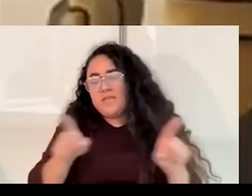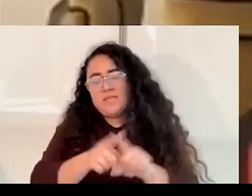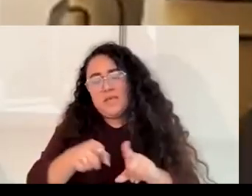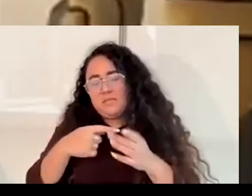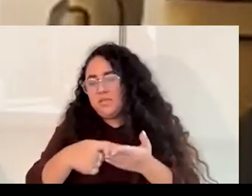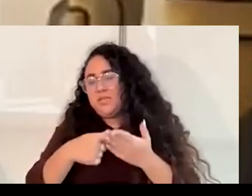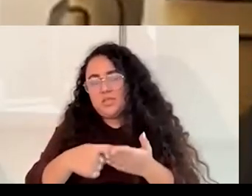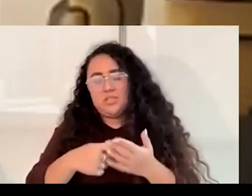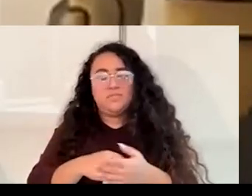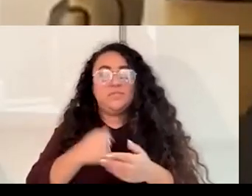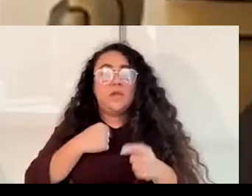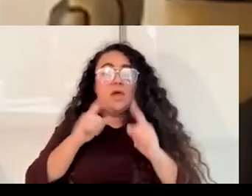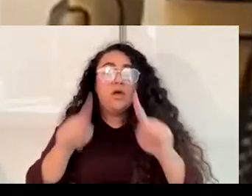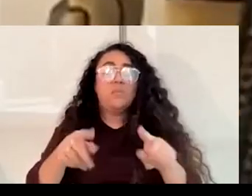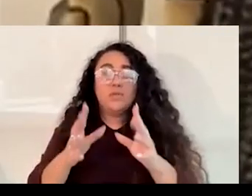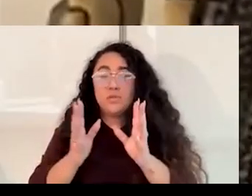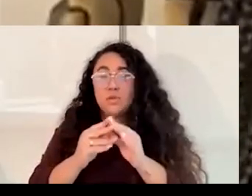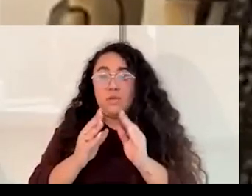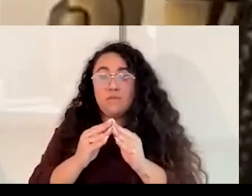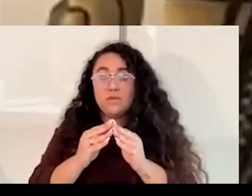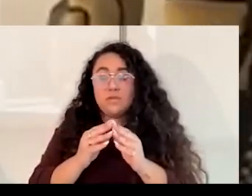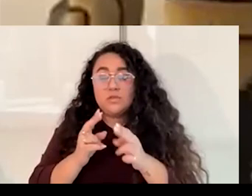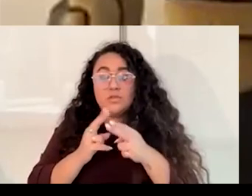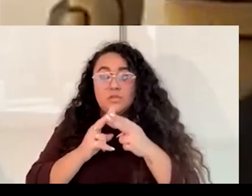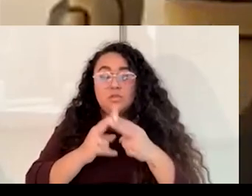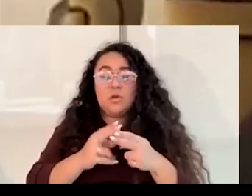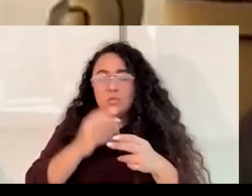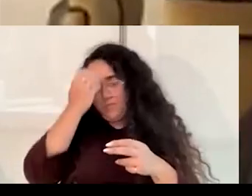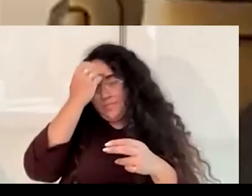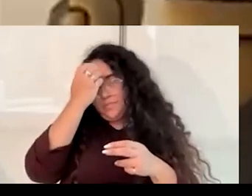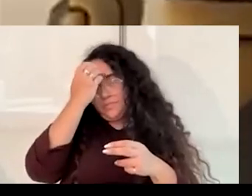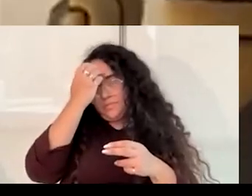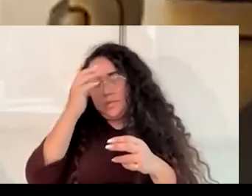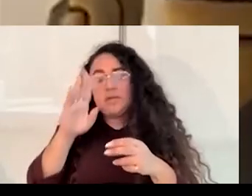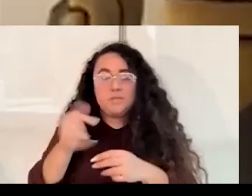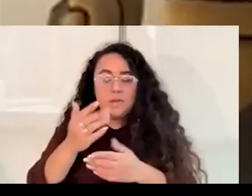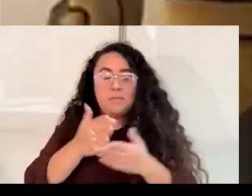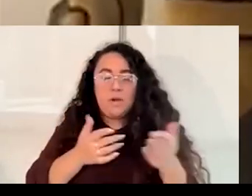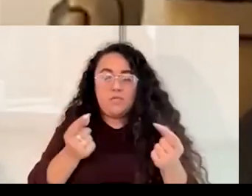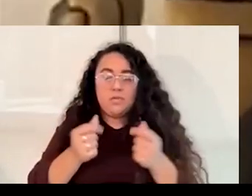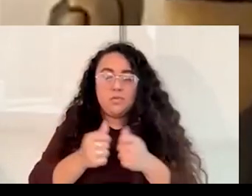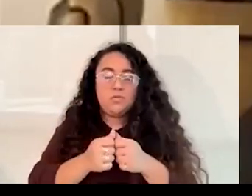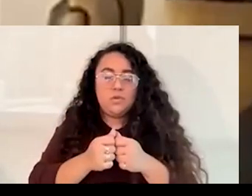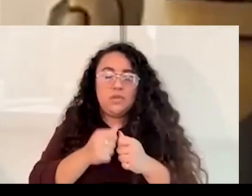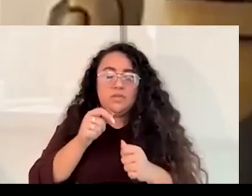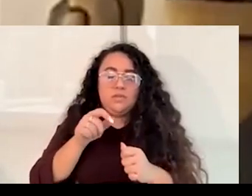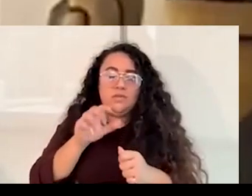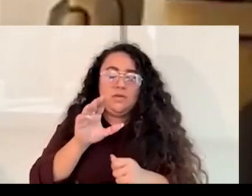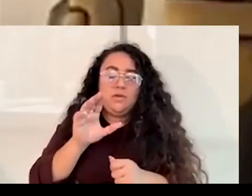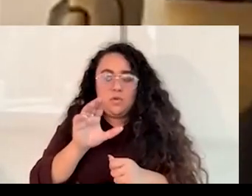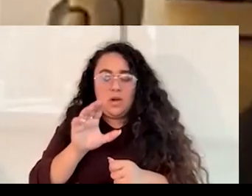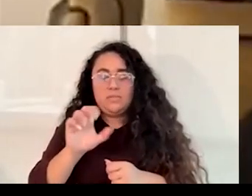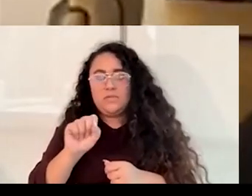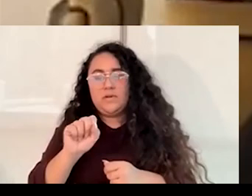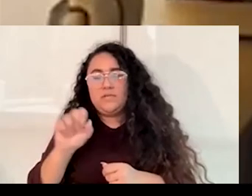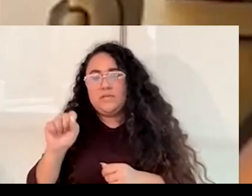then I attended a conference, which is a big part of what we do at Crime Survivors for Safety and Justice. We host a